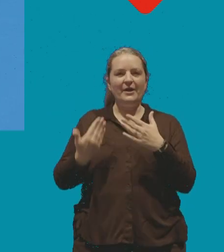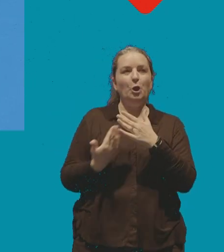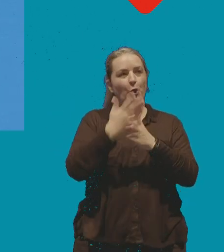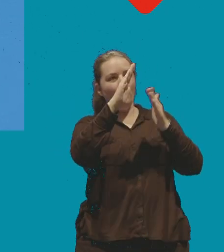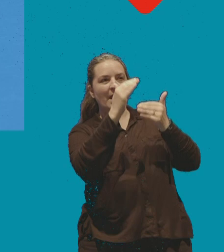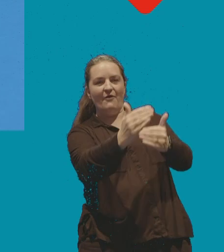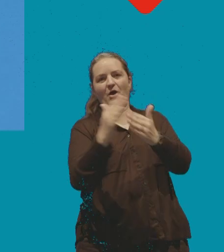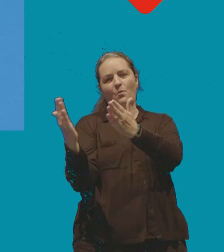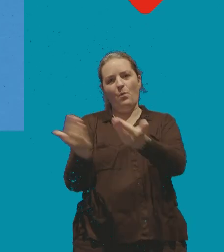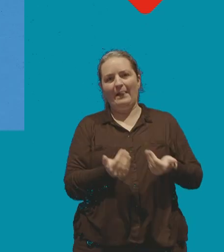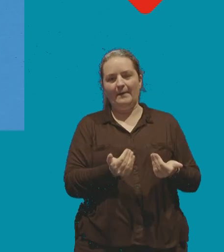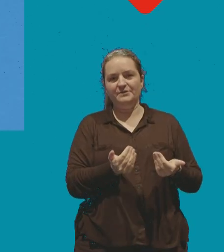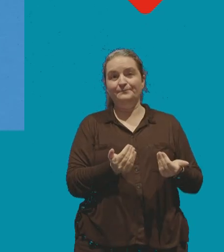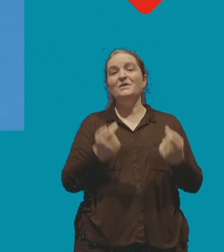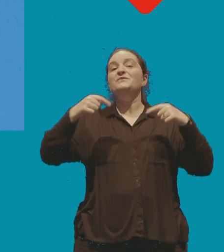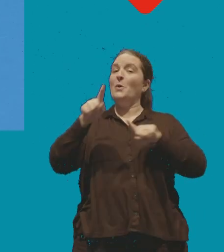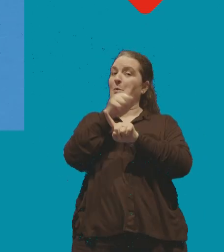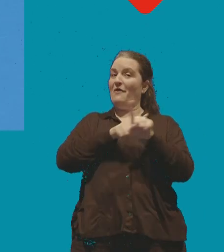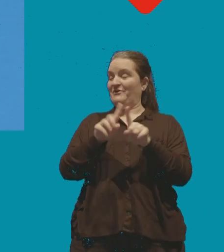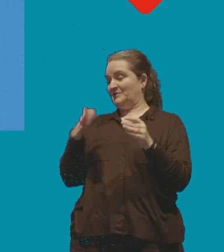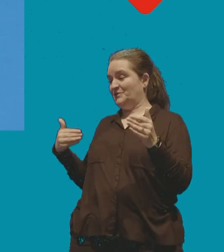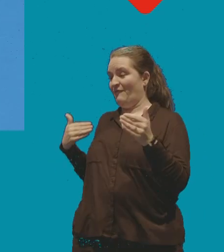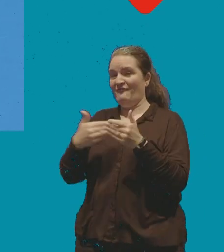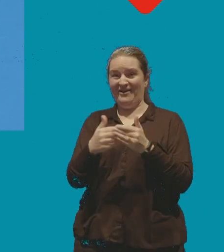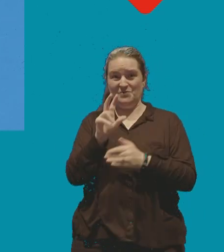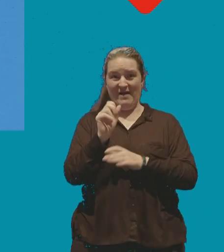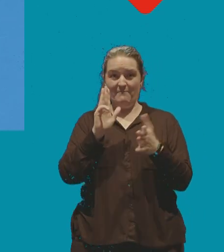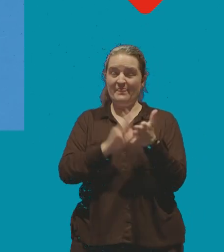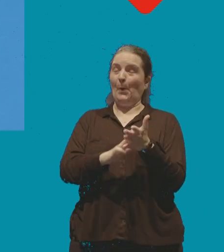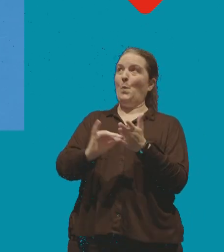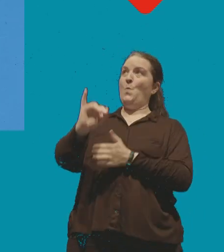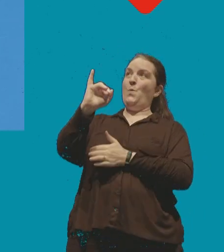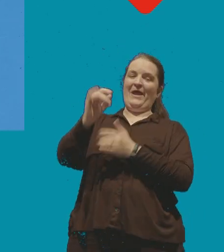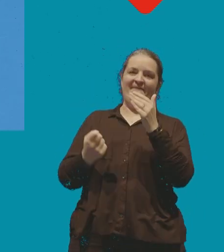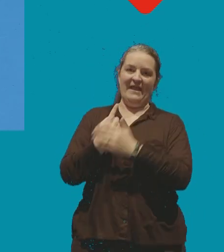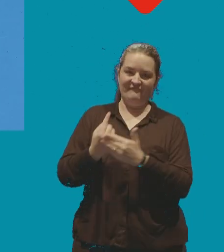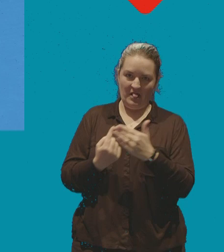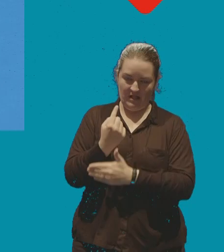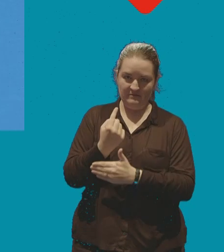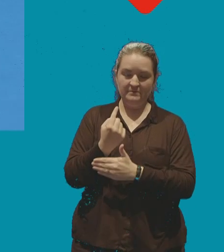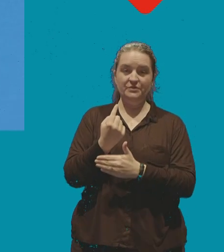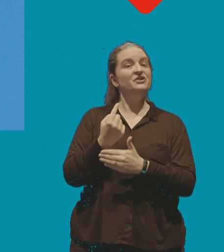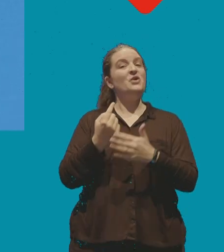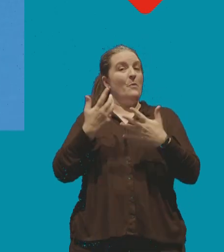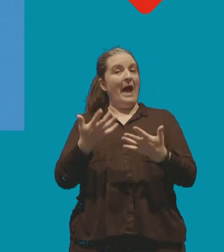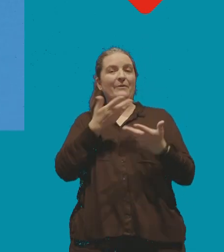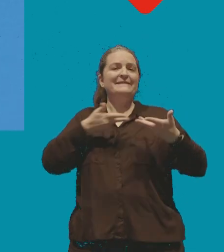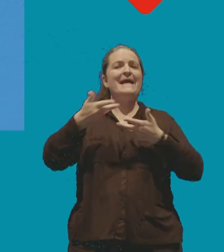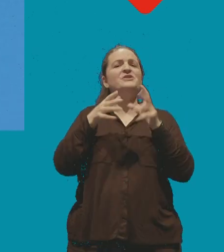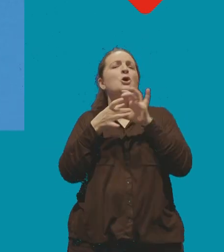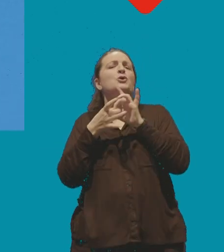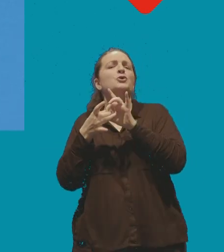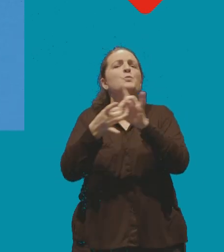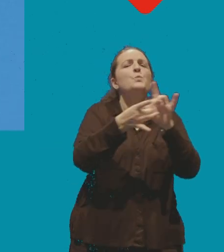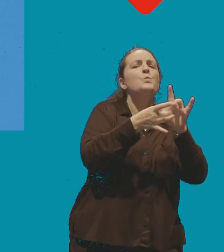welcomed. So conference, it's been an eventful 12 months to say the least, and as we look ahead, the unity that has been spoken about already should